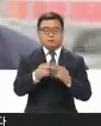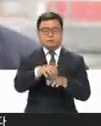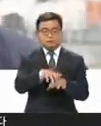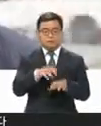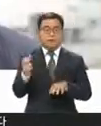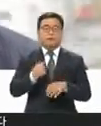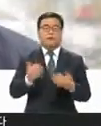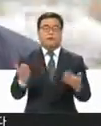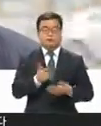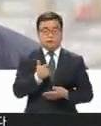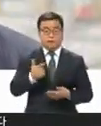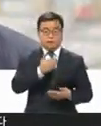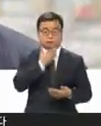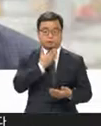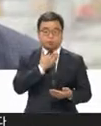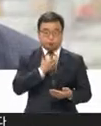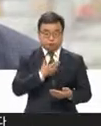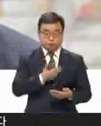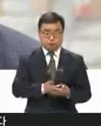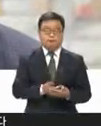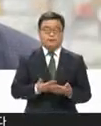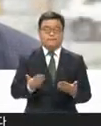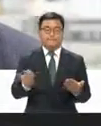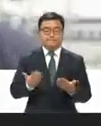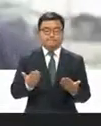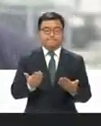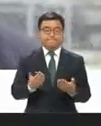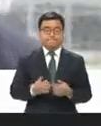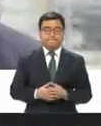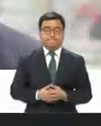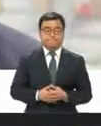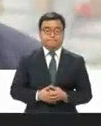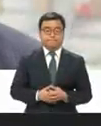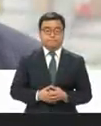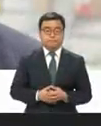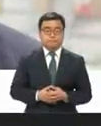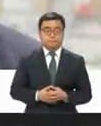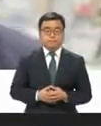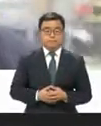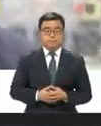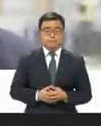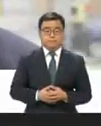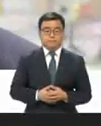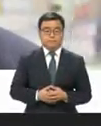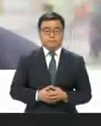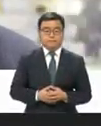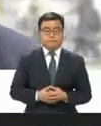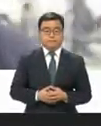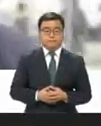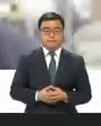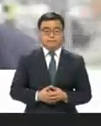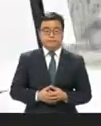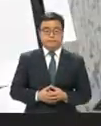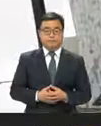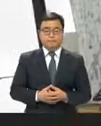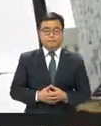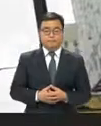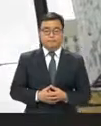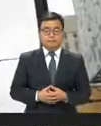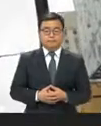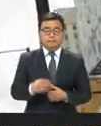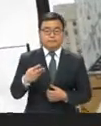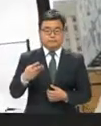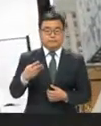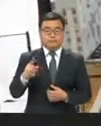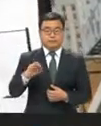it is very important to have a energy storage system located inside the city.